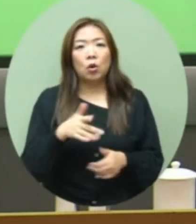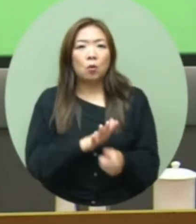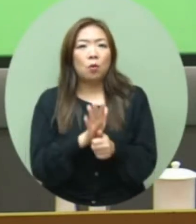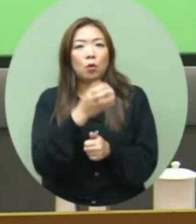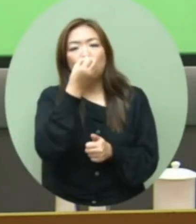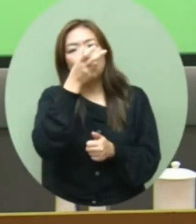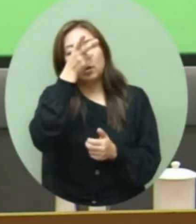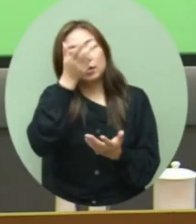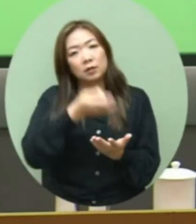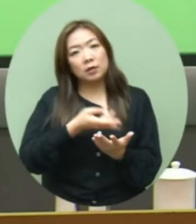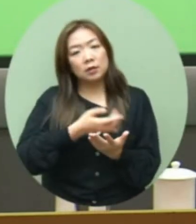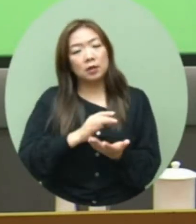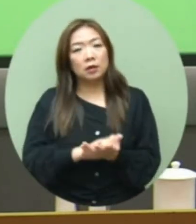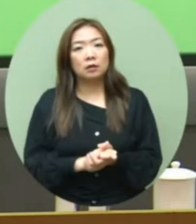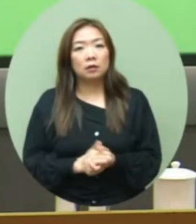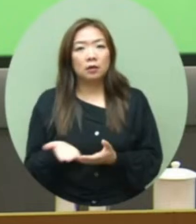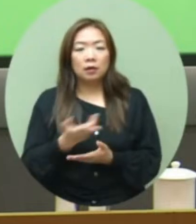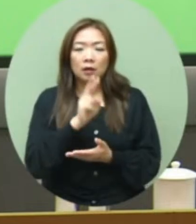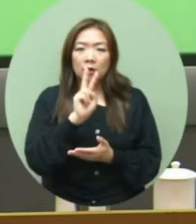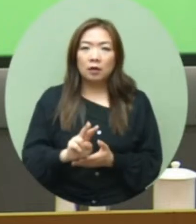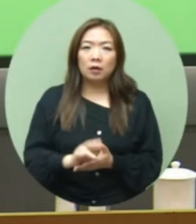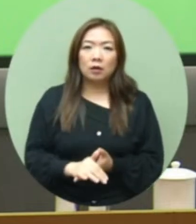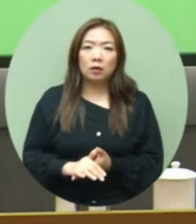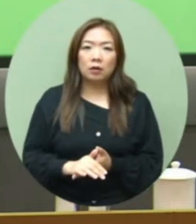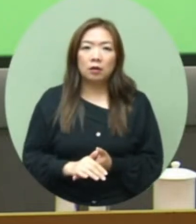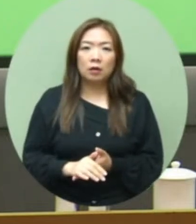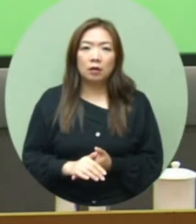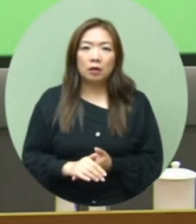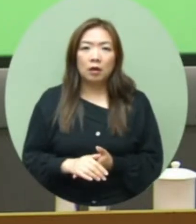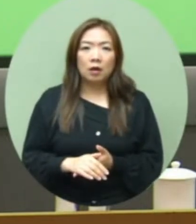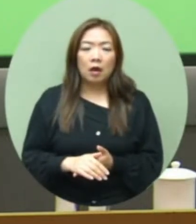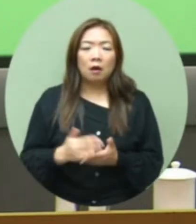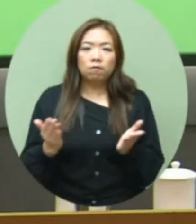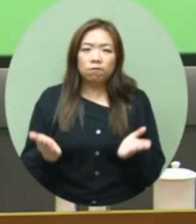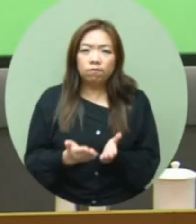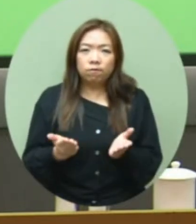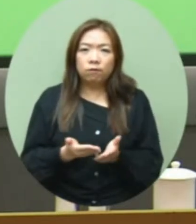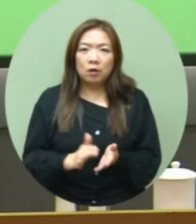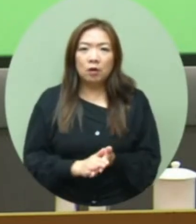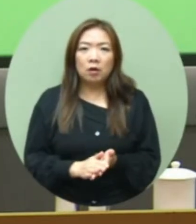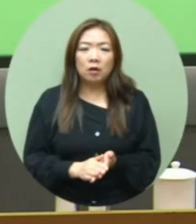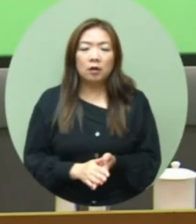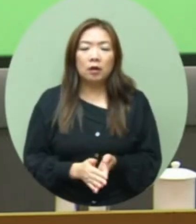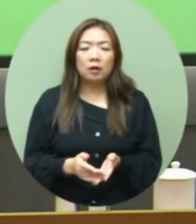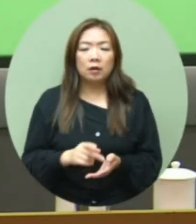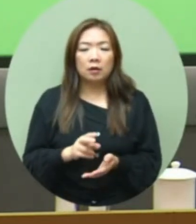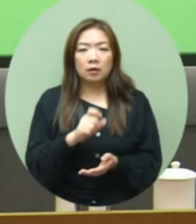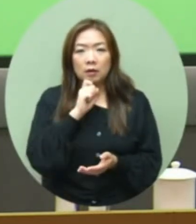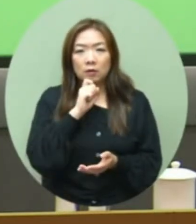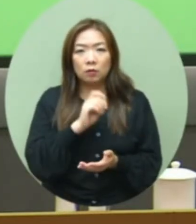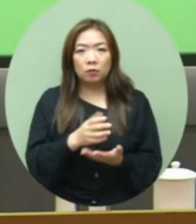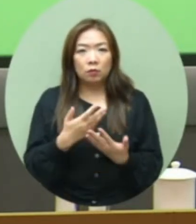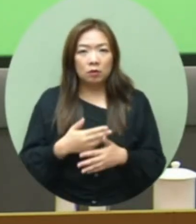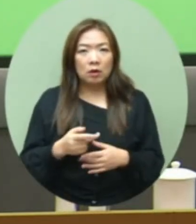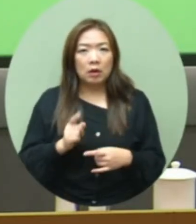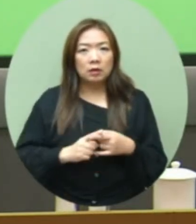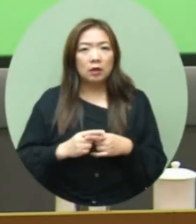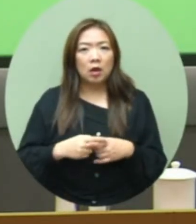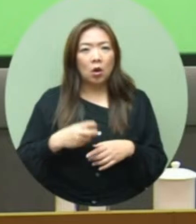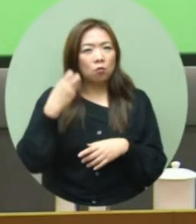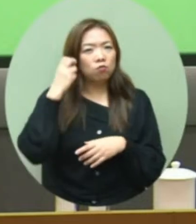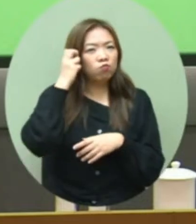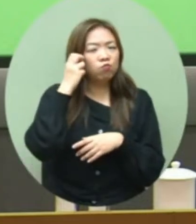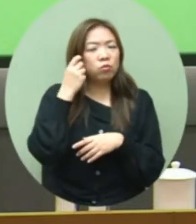consider our suggestions favorably. The facilitation measures for Hong Kong come out one